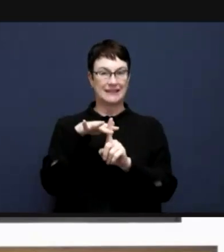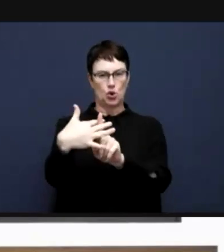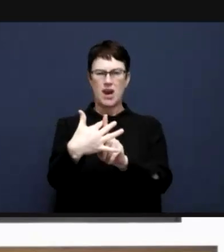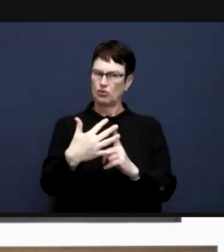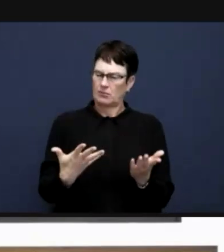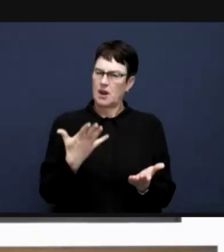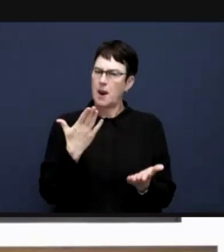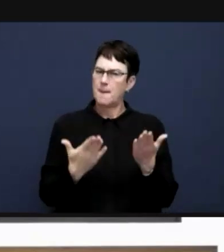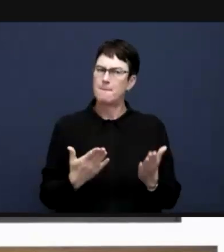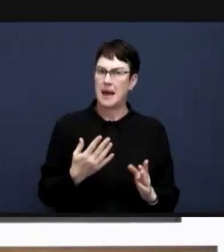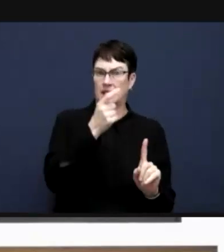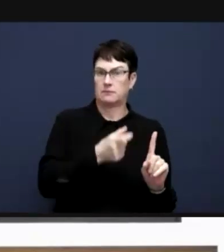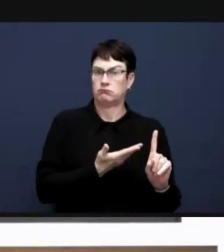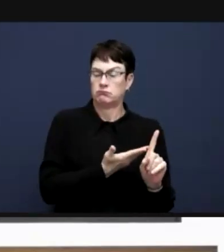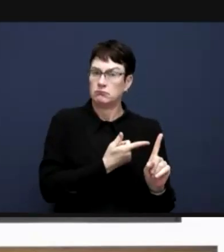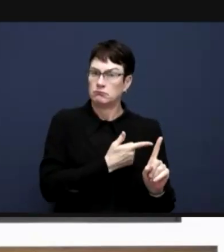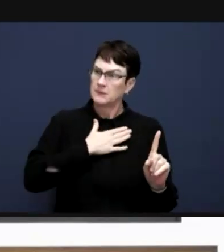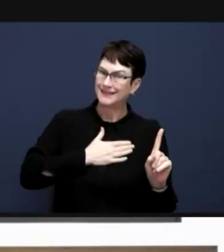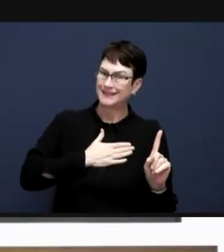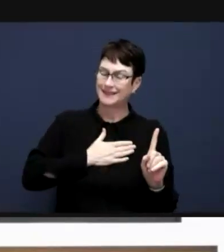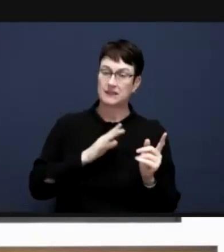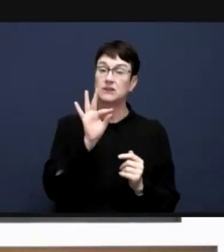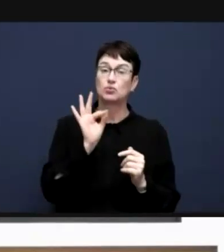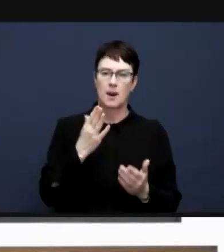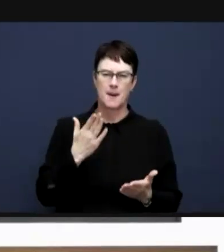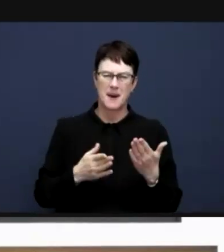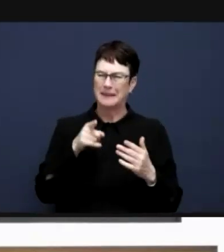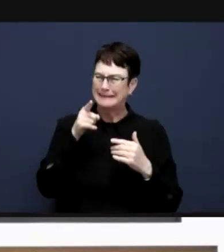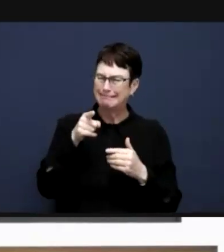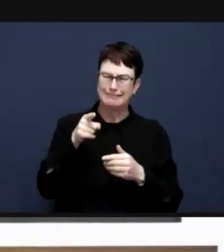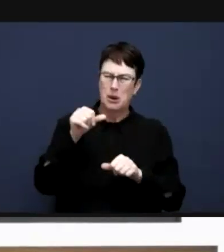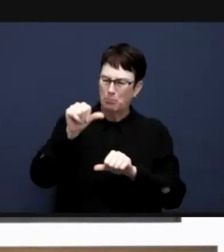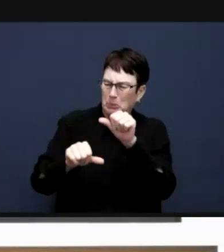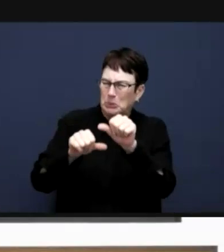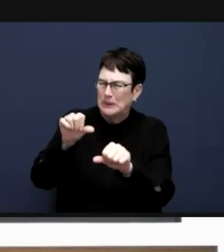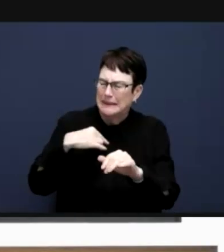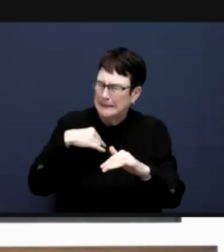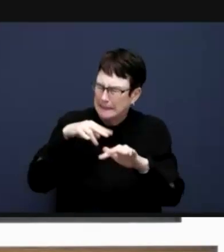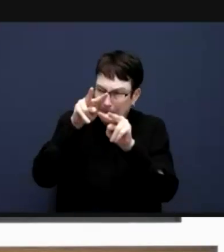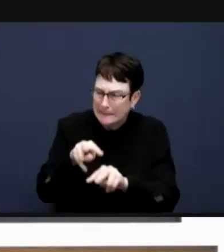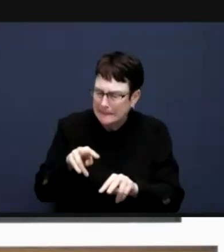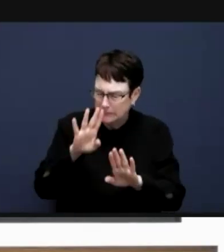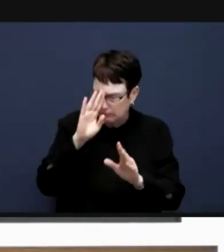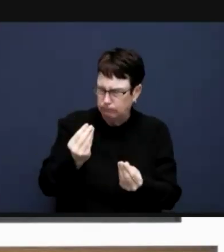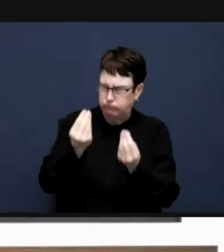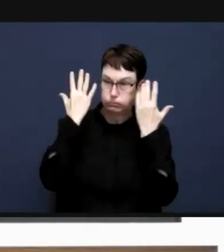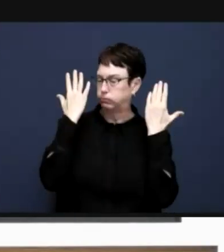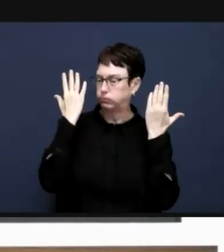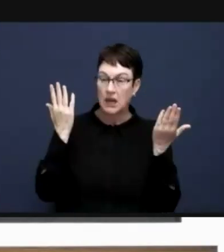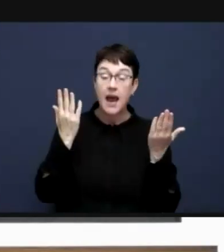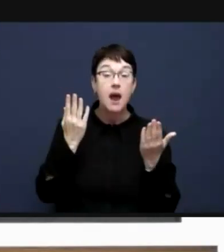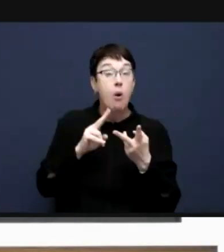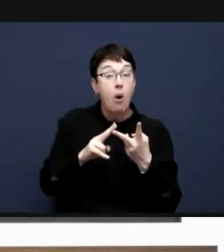need it because they don't understand the process or they don't understand how to use the product, or the process